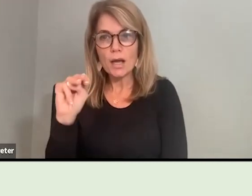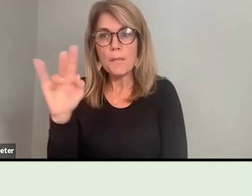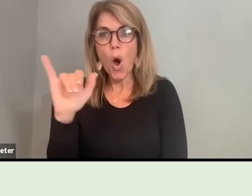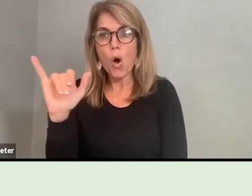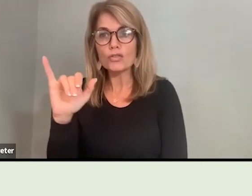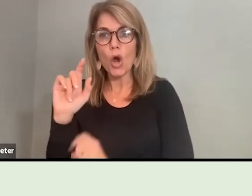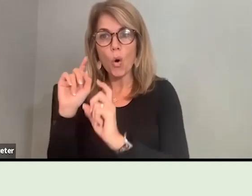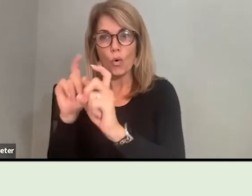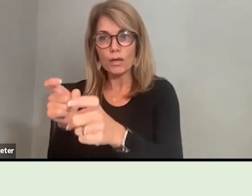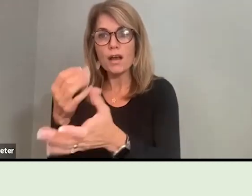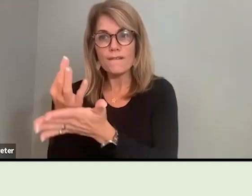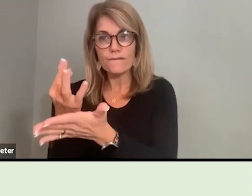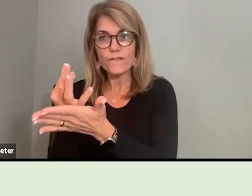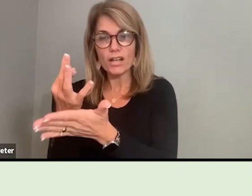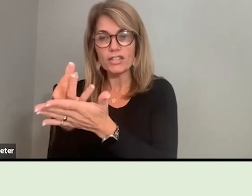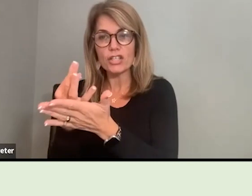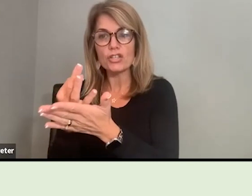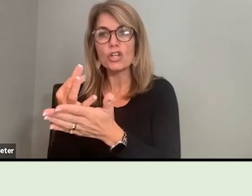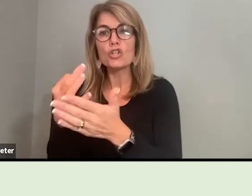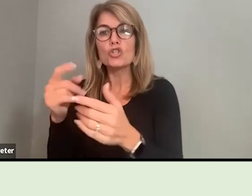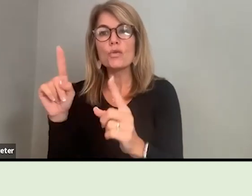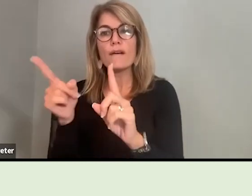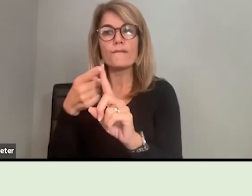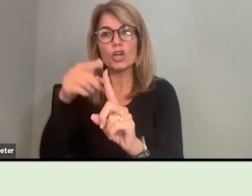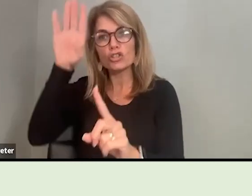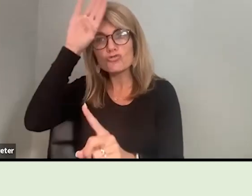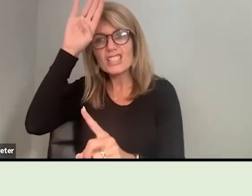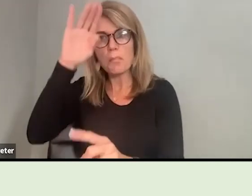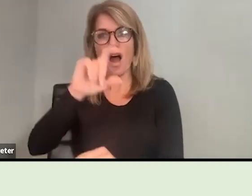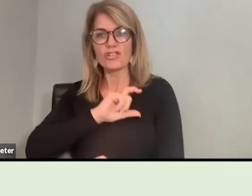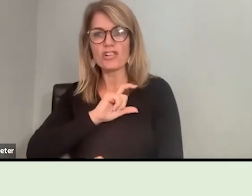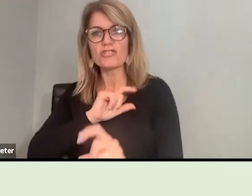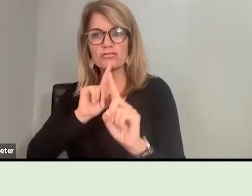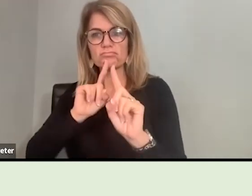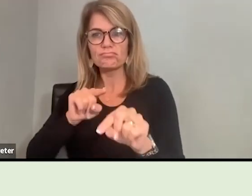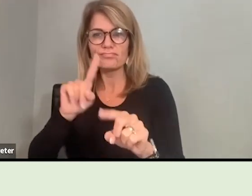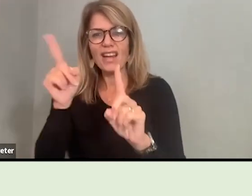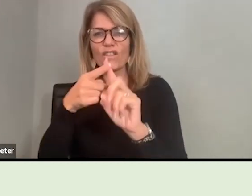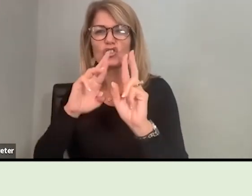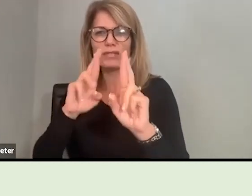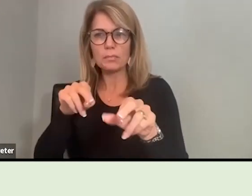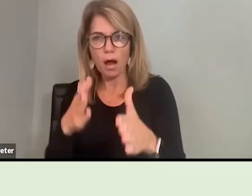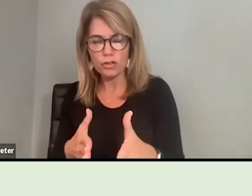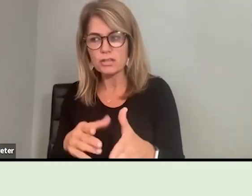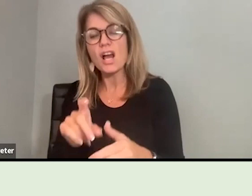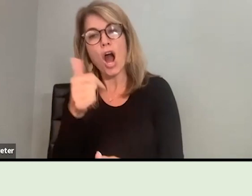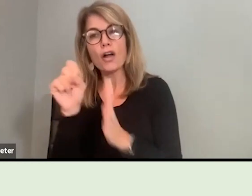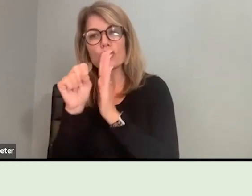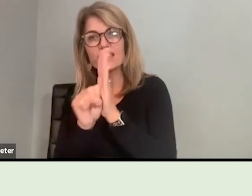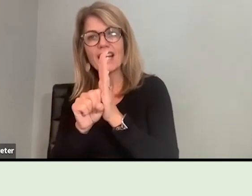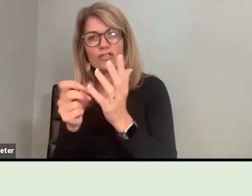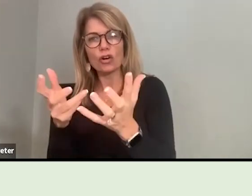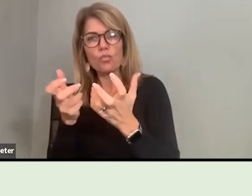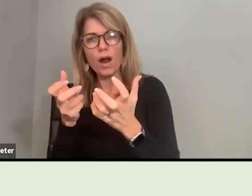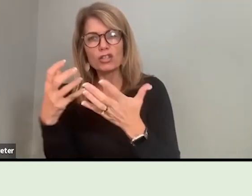to go towards the first responders. And this is something that the states are beginning to take a look at. As we may not have talked about, but